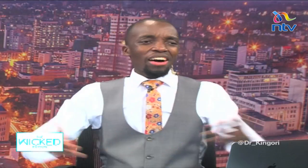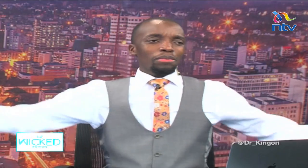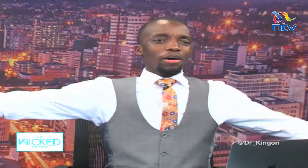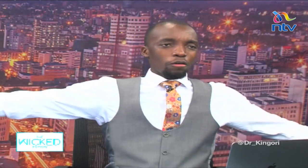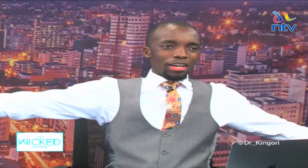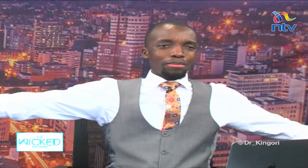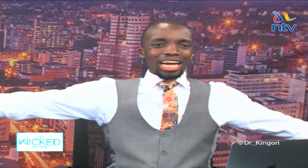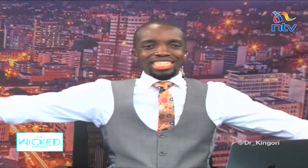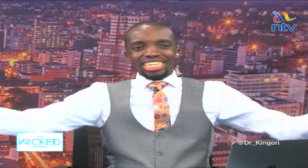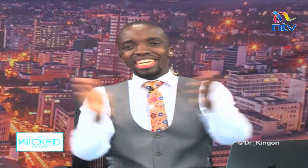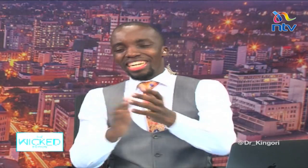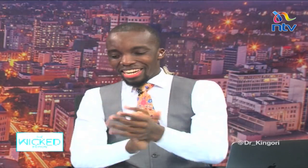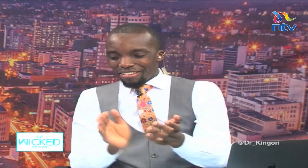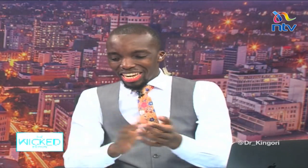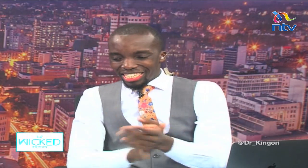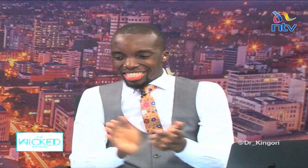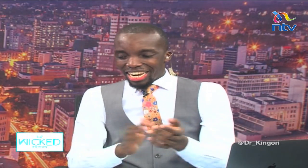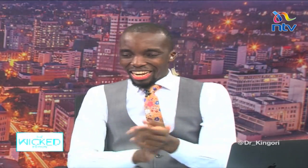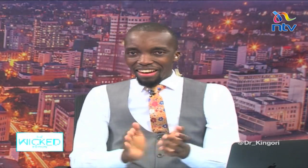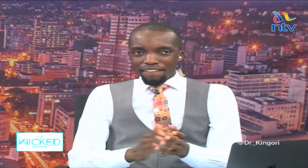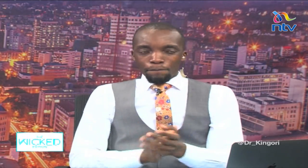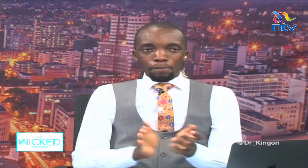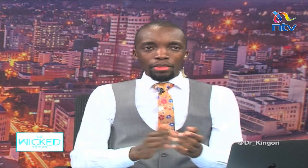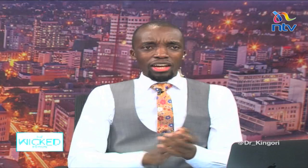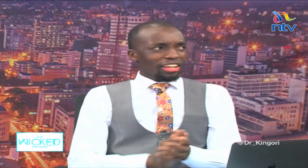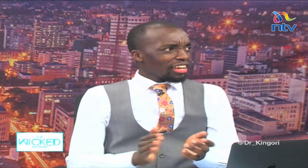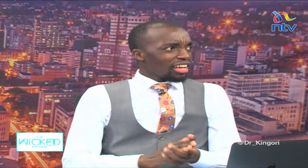I hope you are going to be bright. Am I just saying?